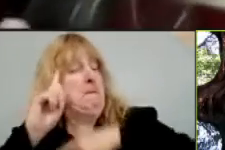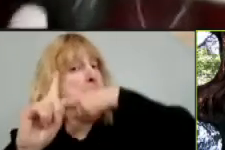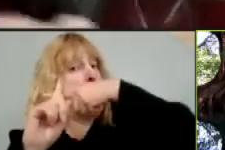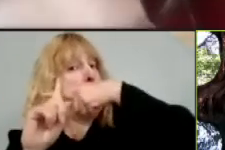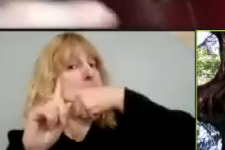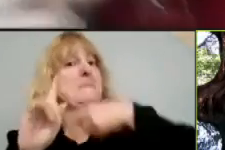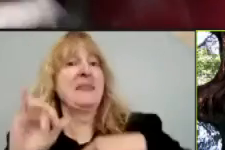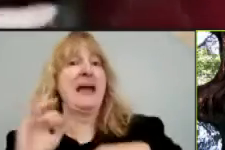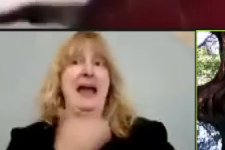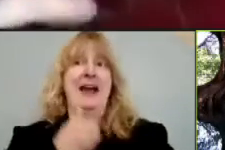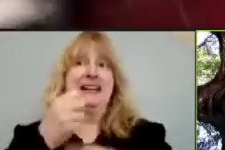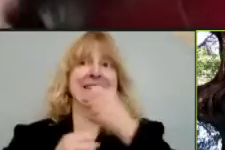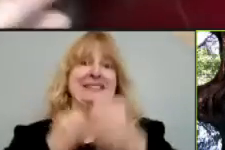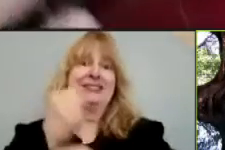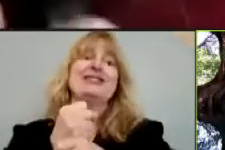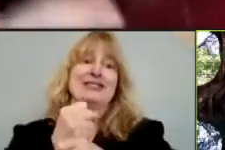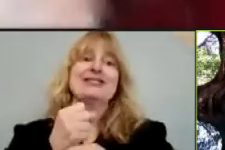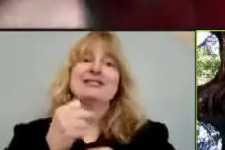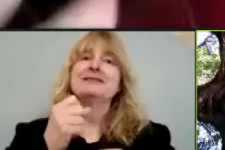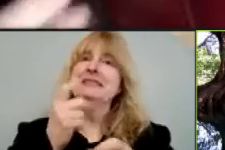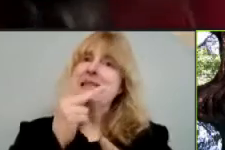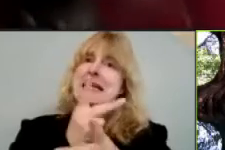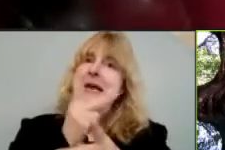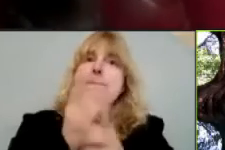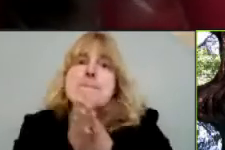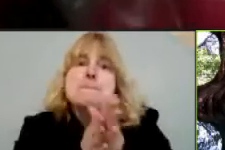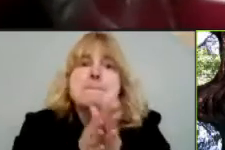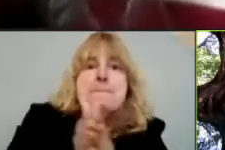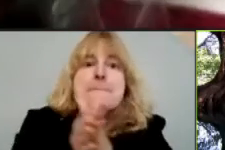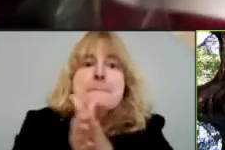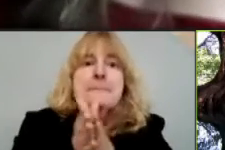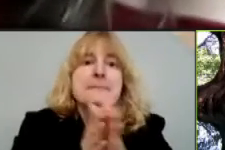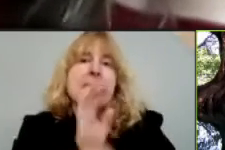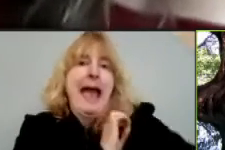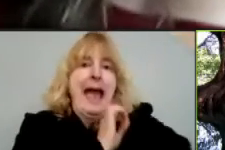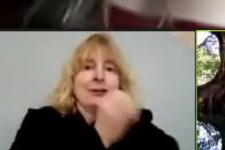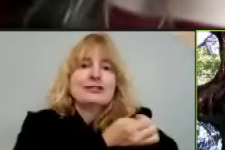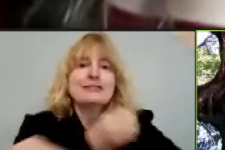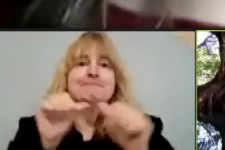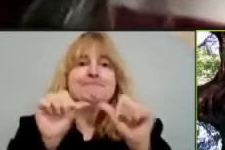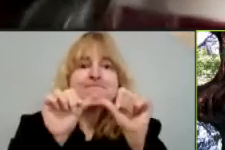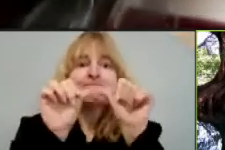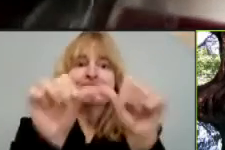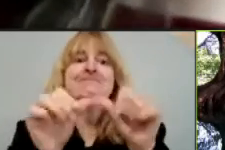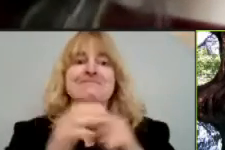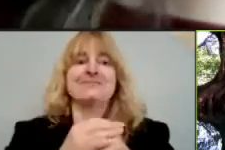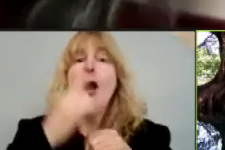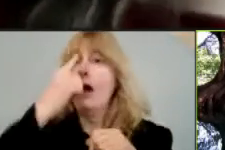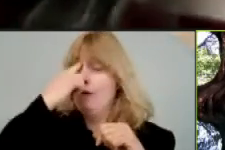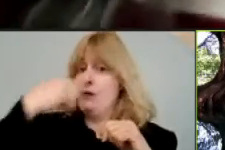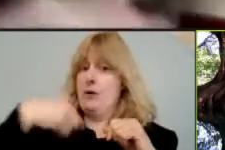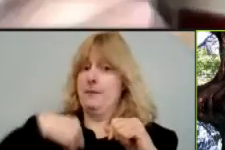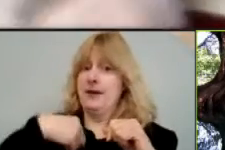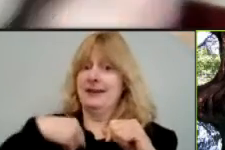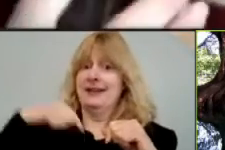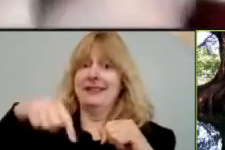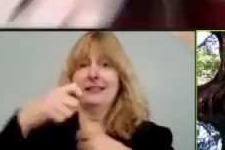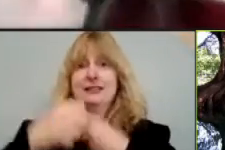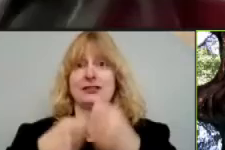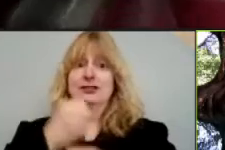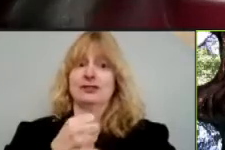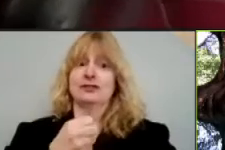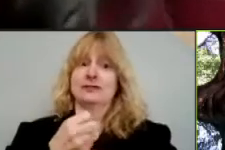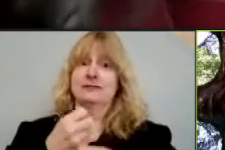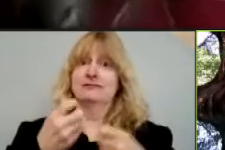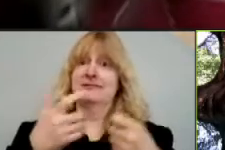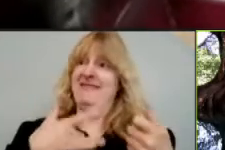Keep it up, keep that momentum up, that energy up. For me, this year has already felt a little